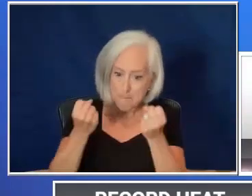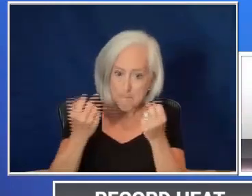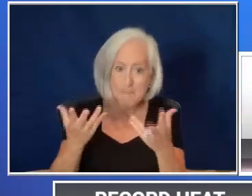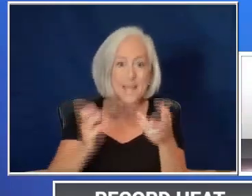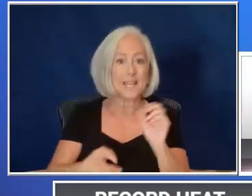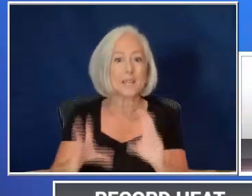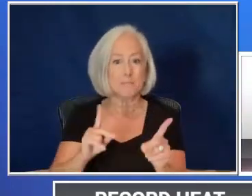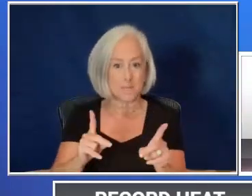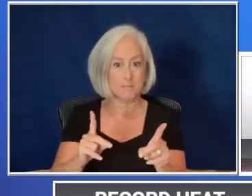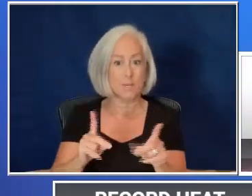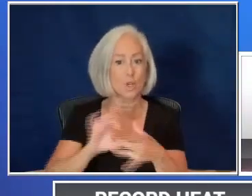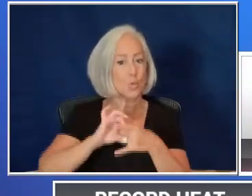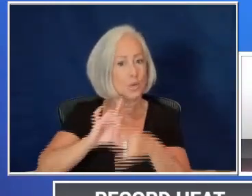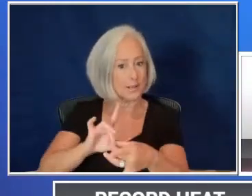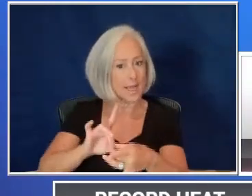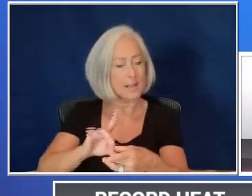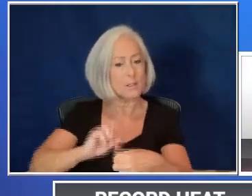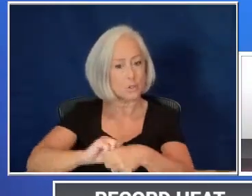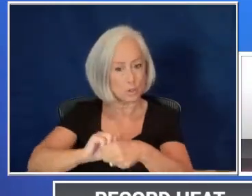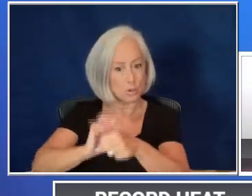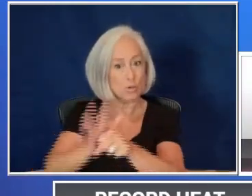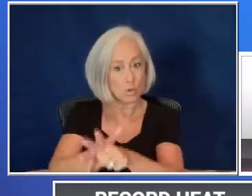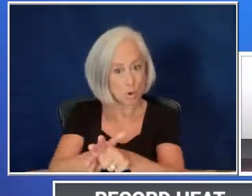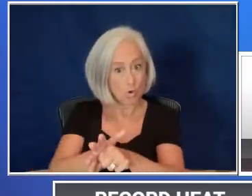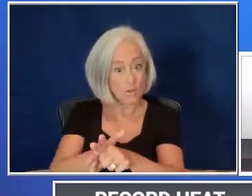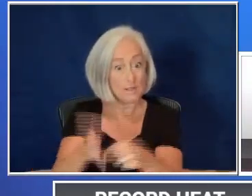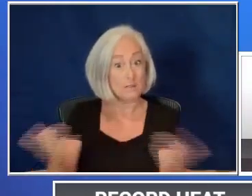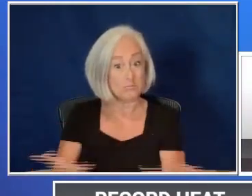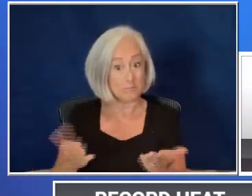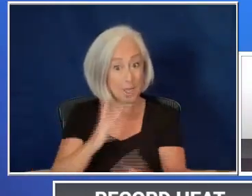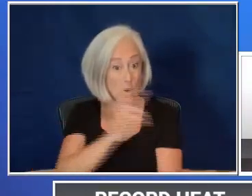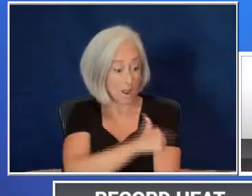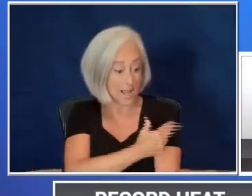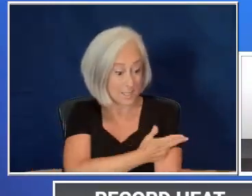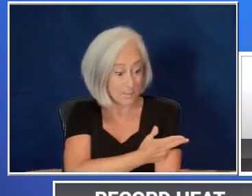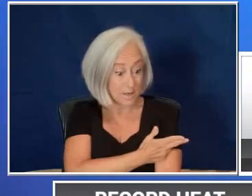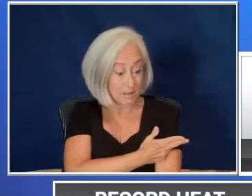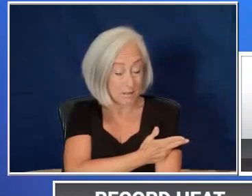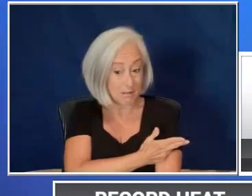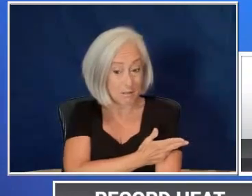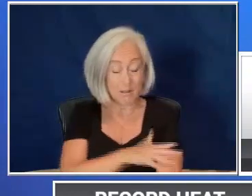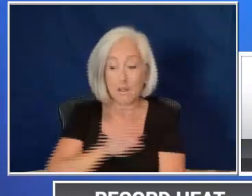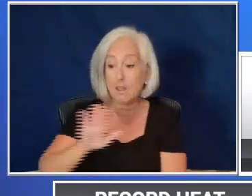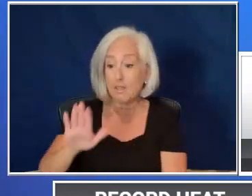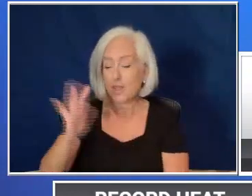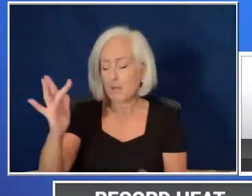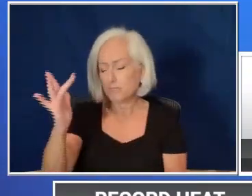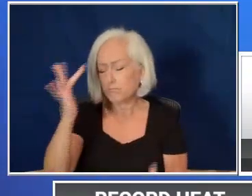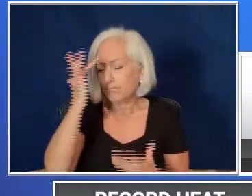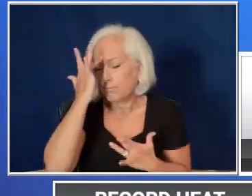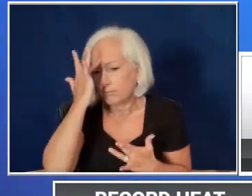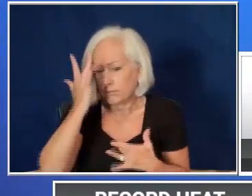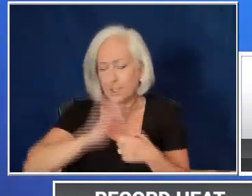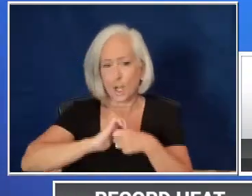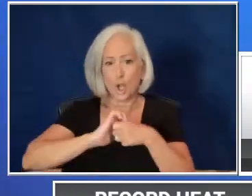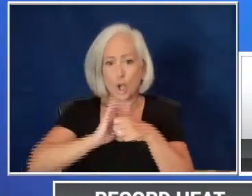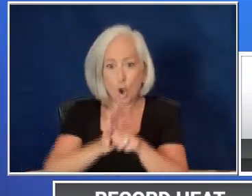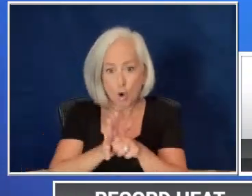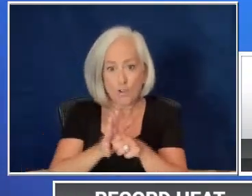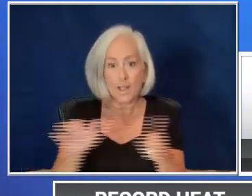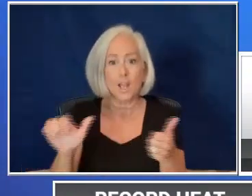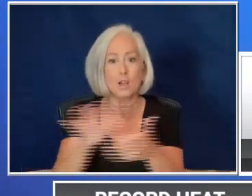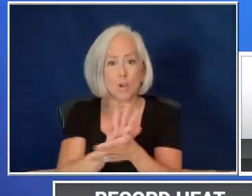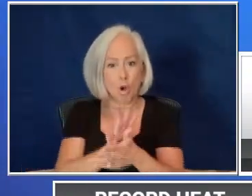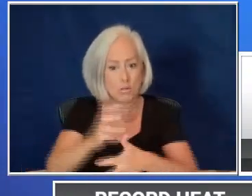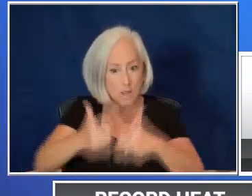hospital. Basically, these patients have become so debilitated because of their illness. And on the rehab unit, we work to improve the